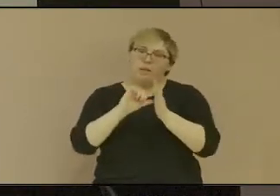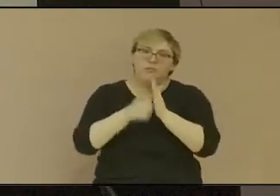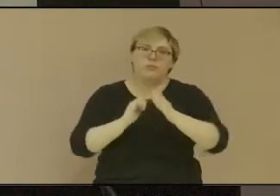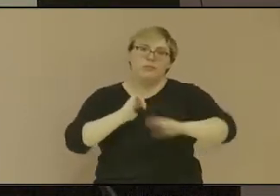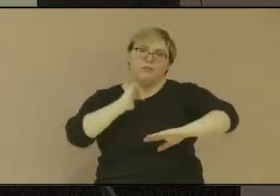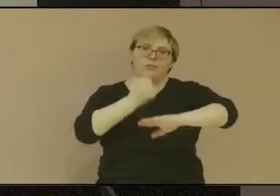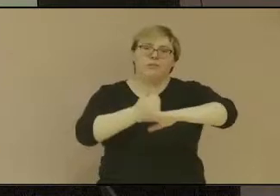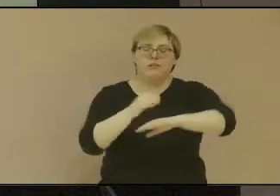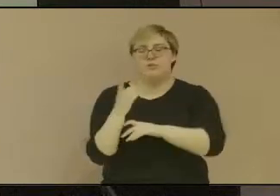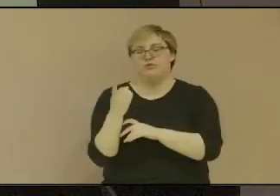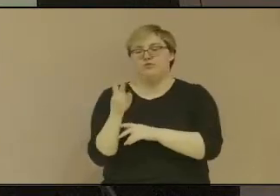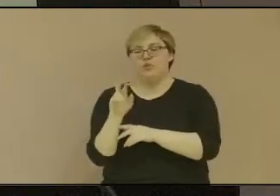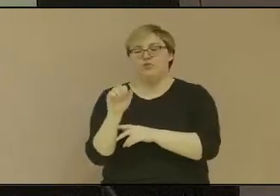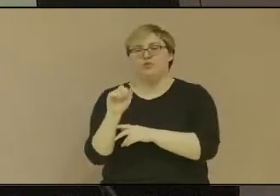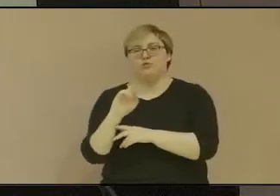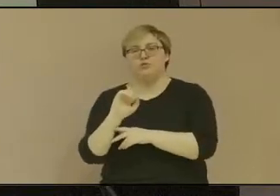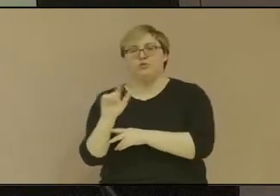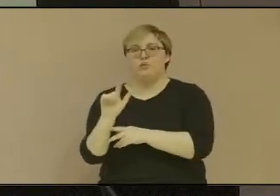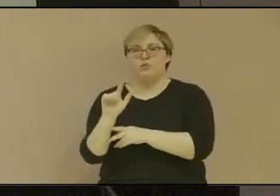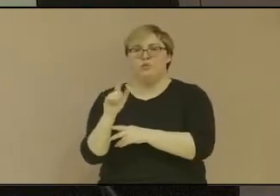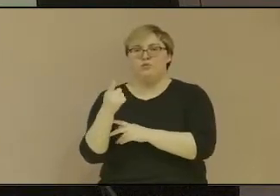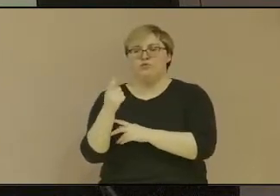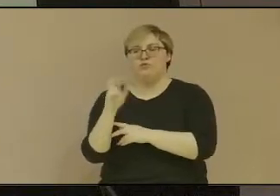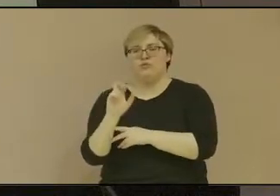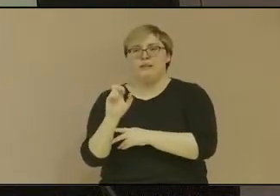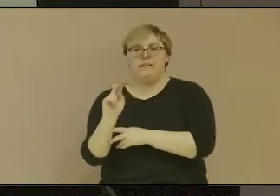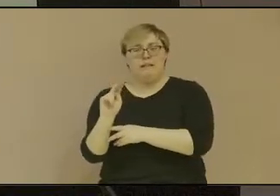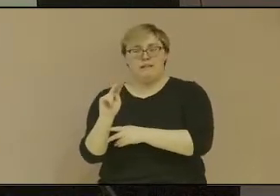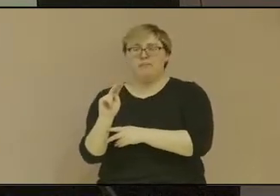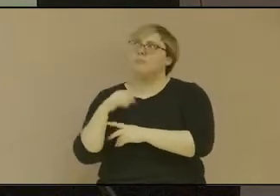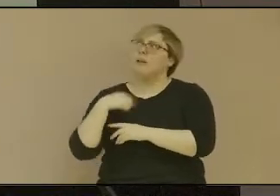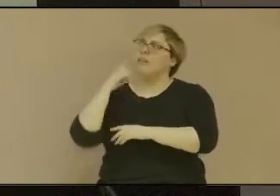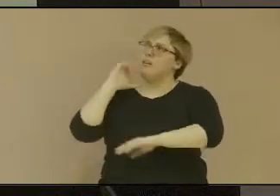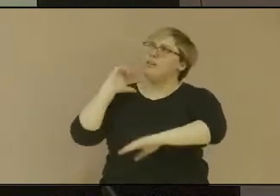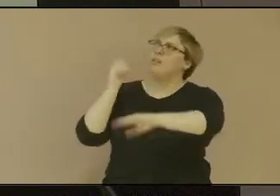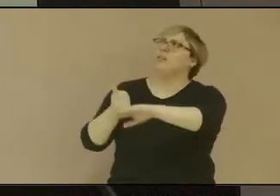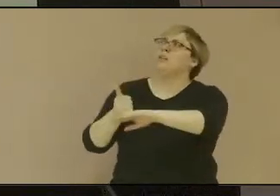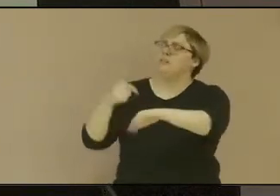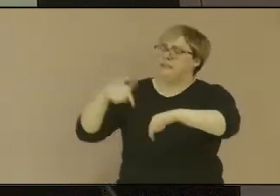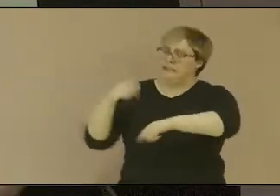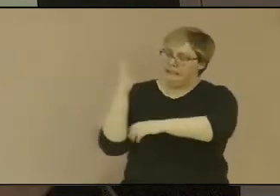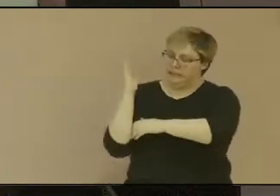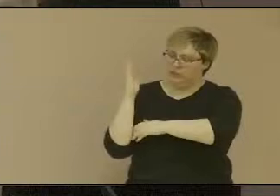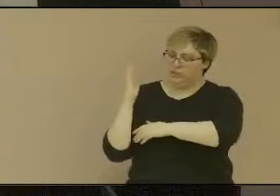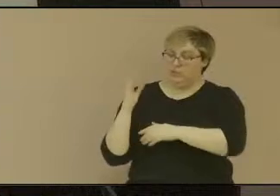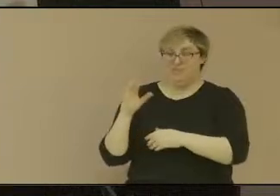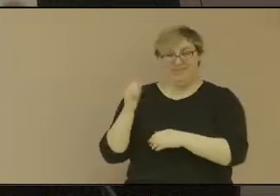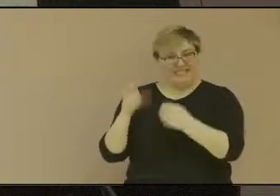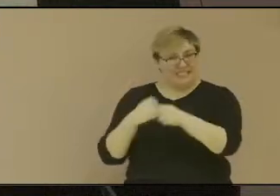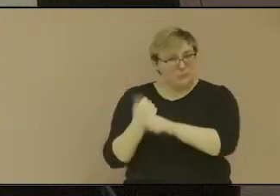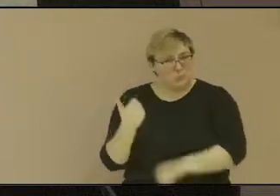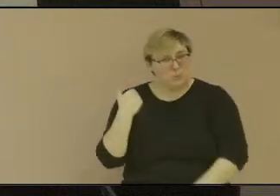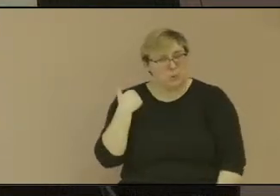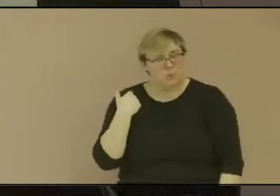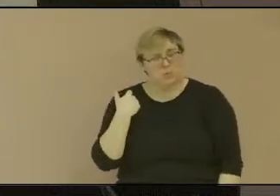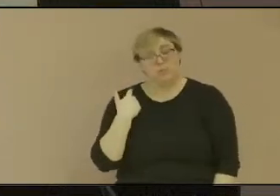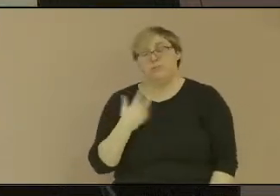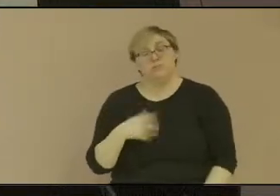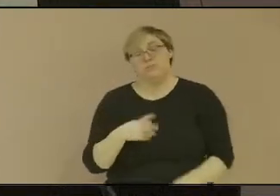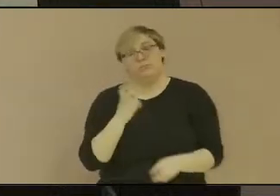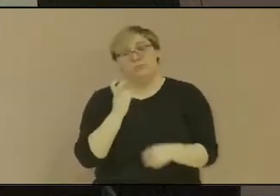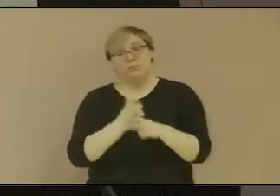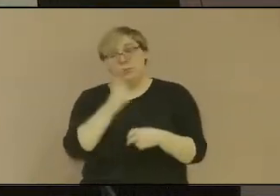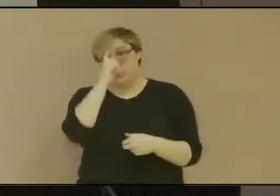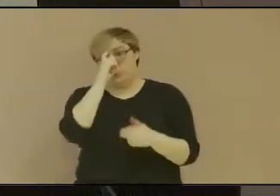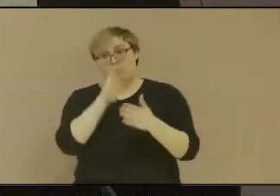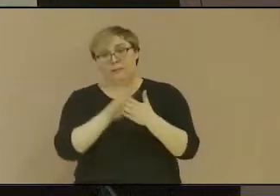was created, I think, about a decade ago, maybe a little bit more than that. It's hard to believe that it's been 6 very